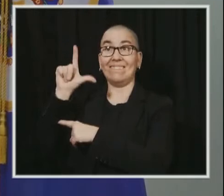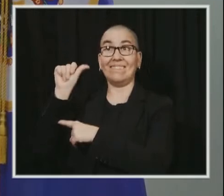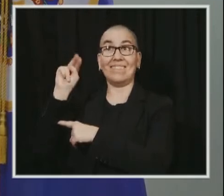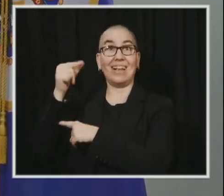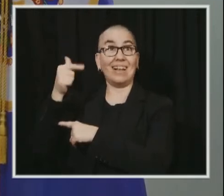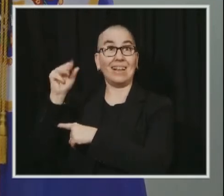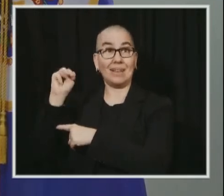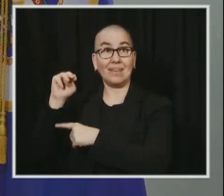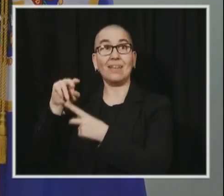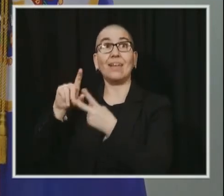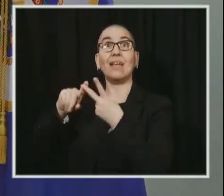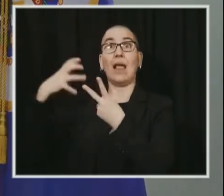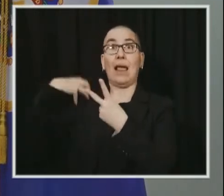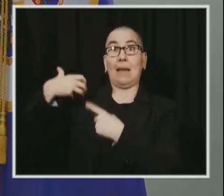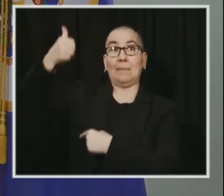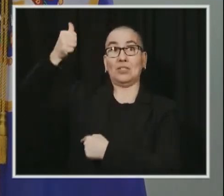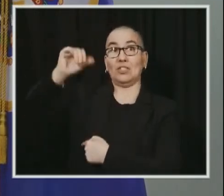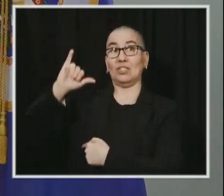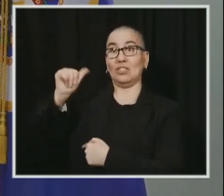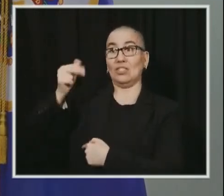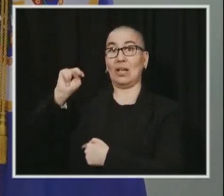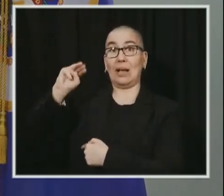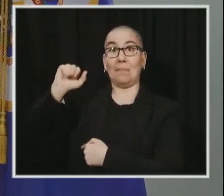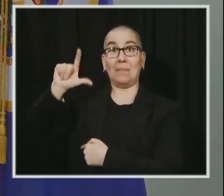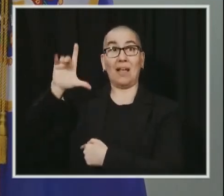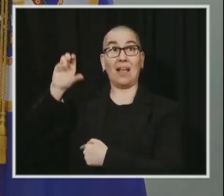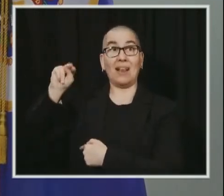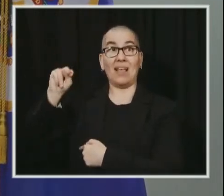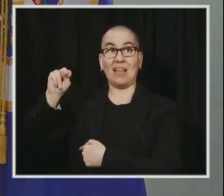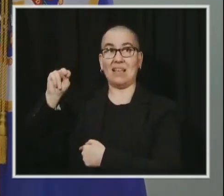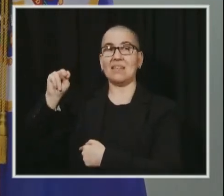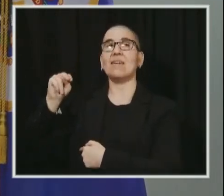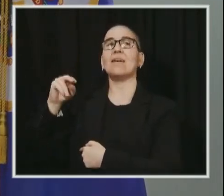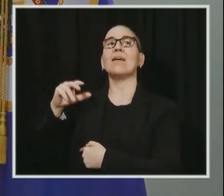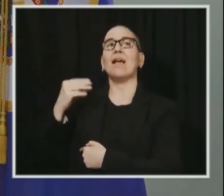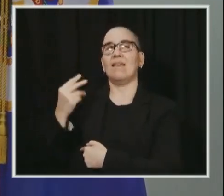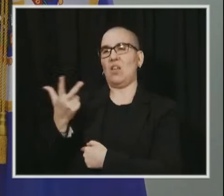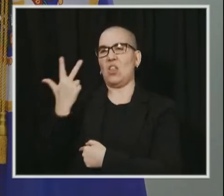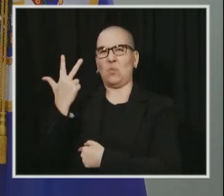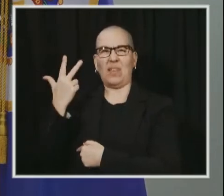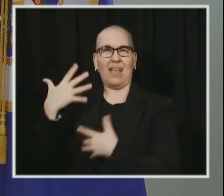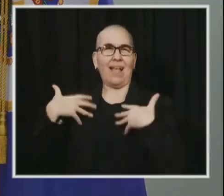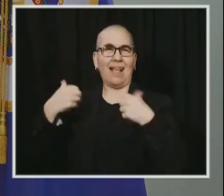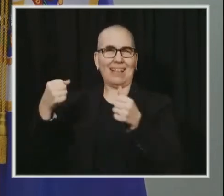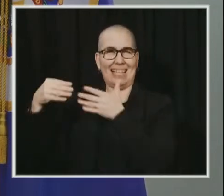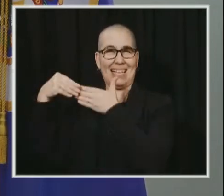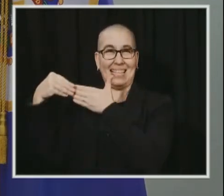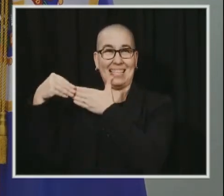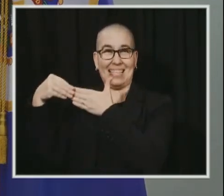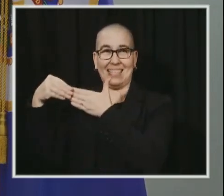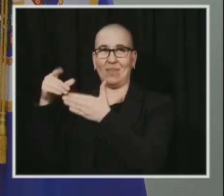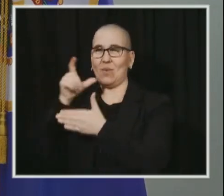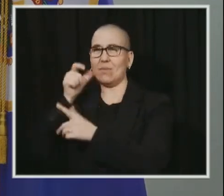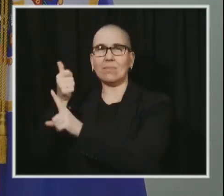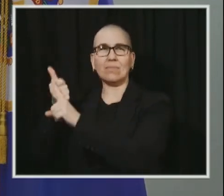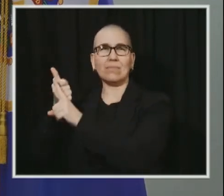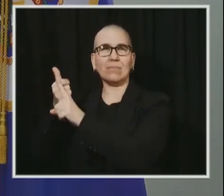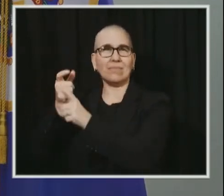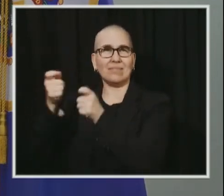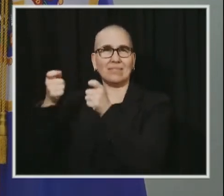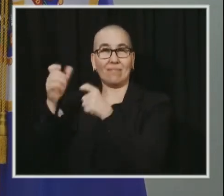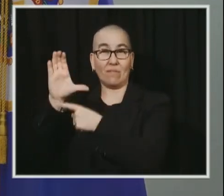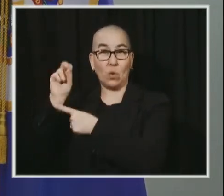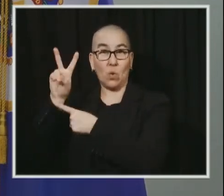from three healthcare leaders, folks who lead, and they themselves have been on the front lines of dealing with COVID-19, but have